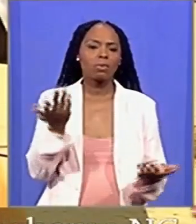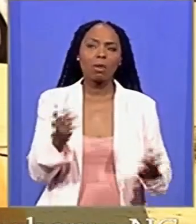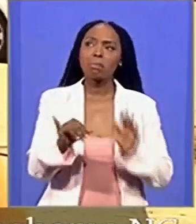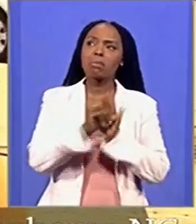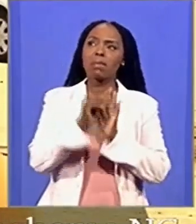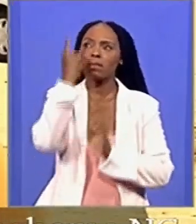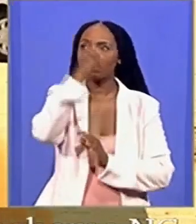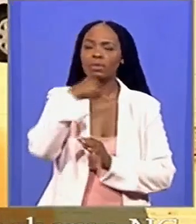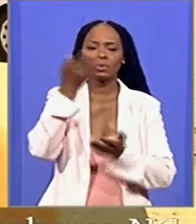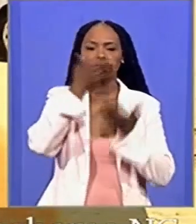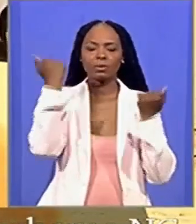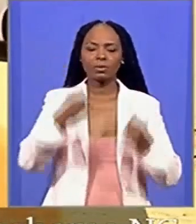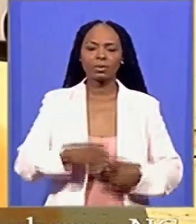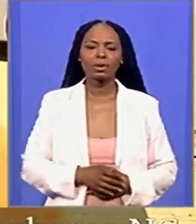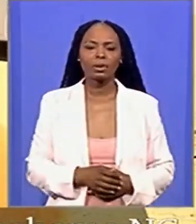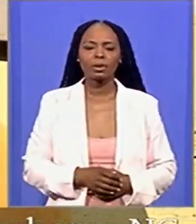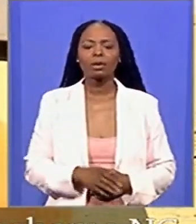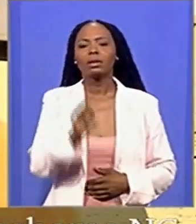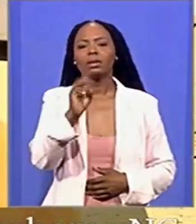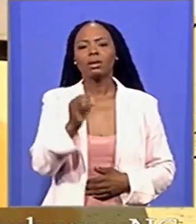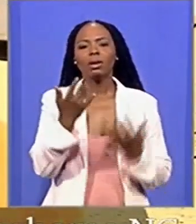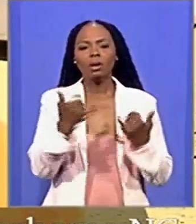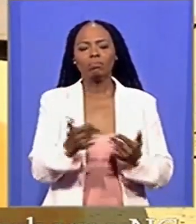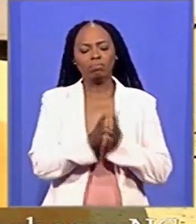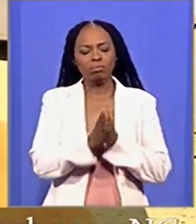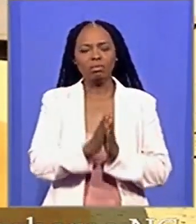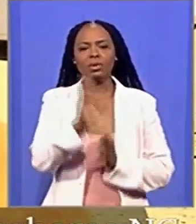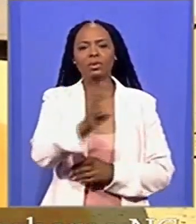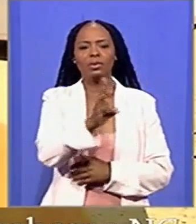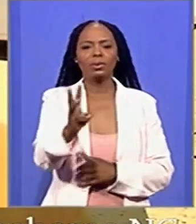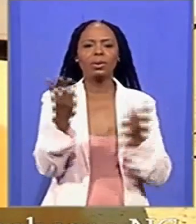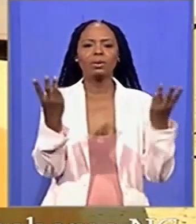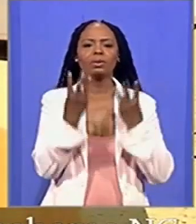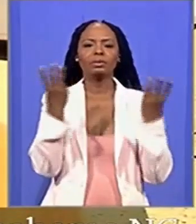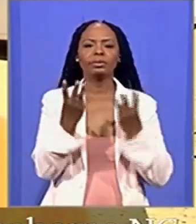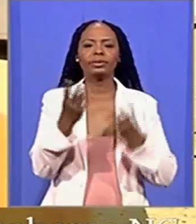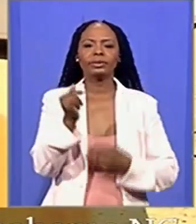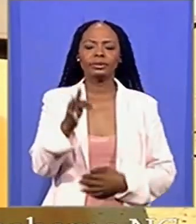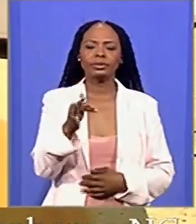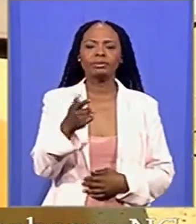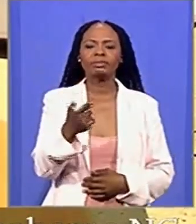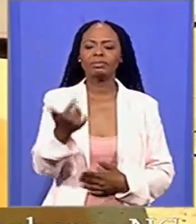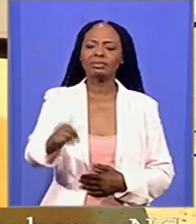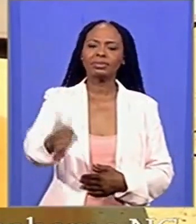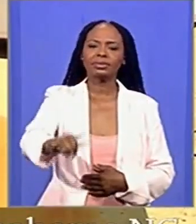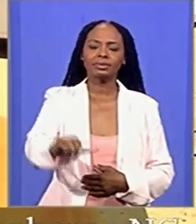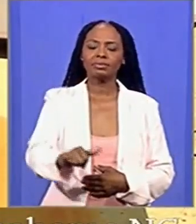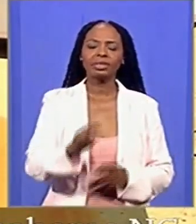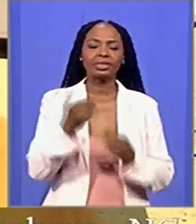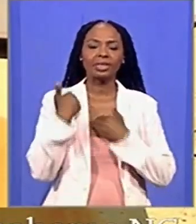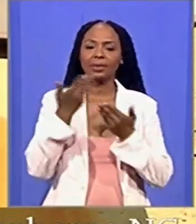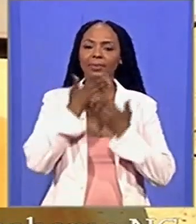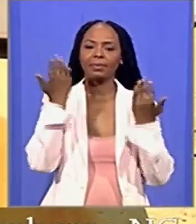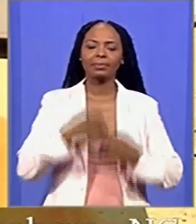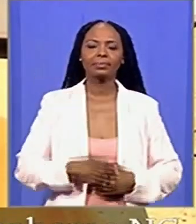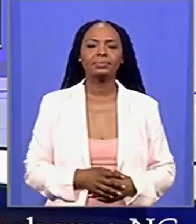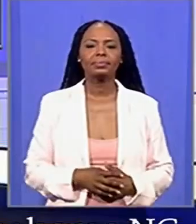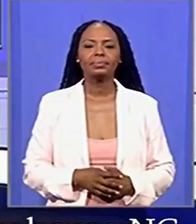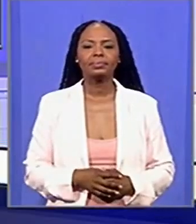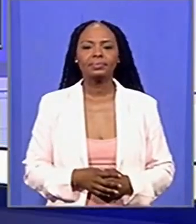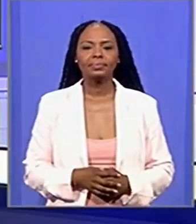bane so re rata go thiba batho ba rona ba agi ba rona gore di haike ga di ya siama.